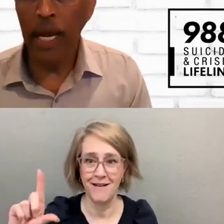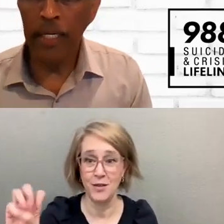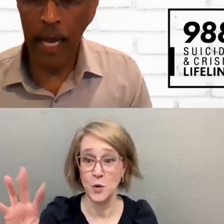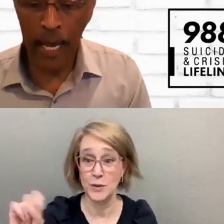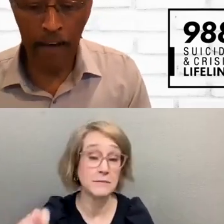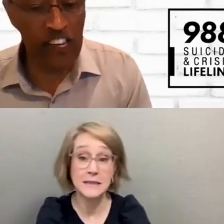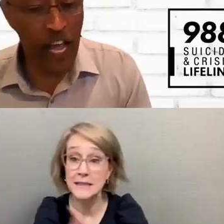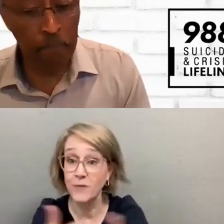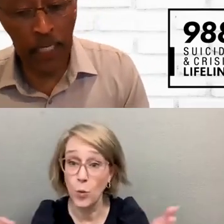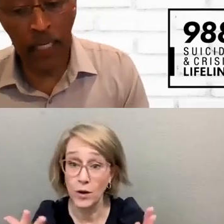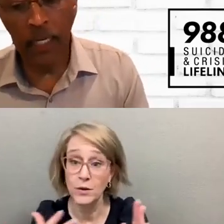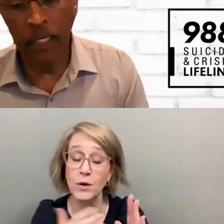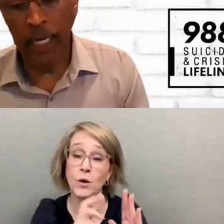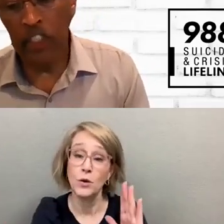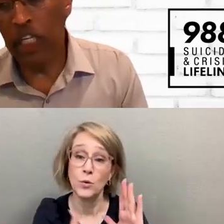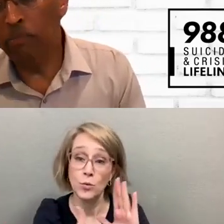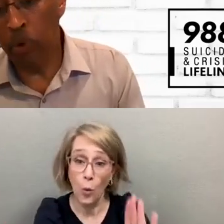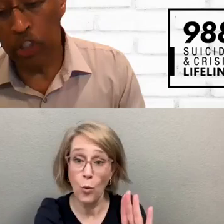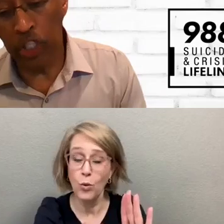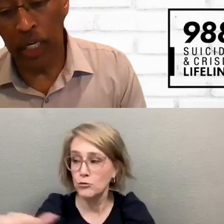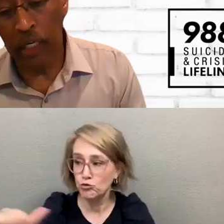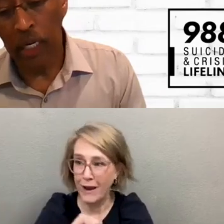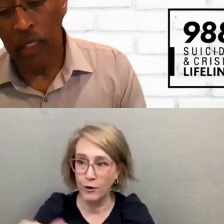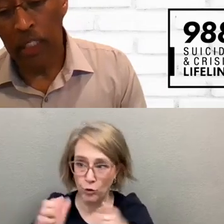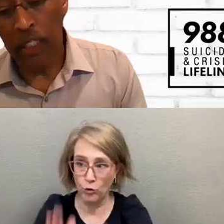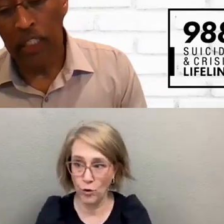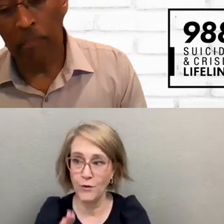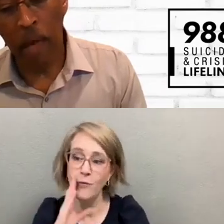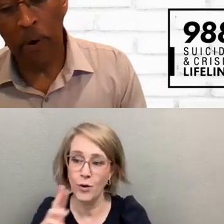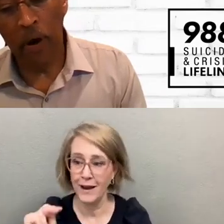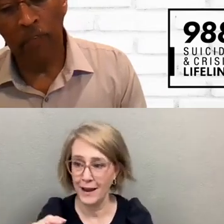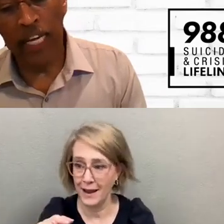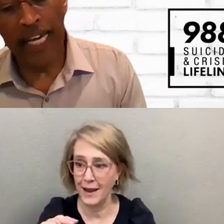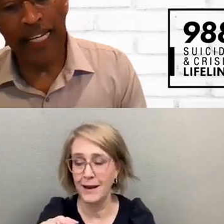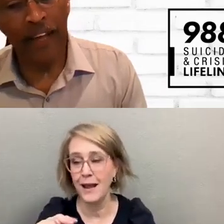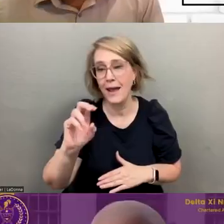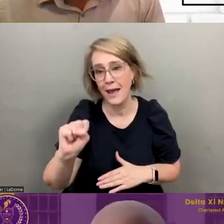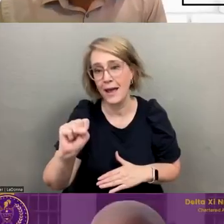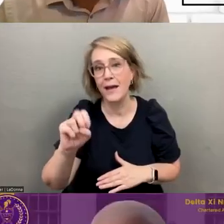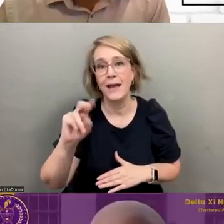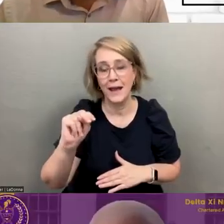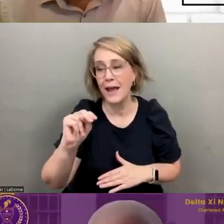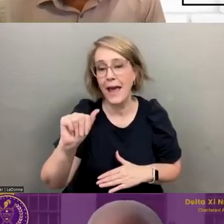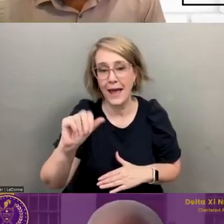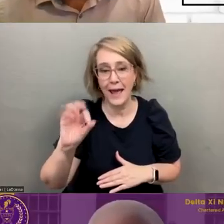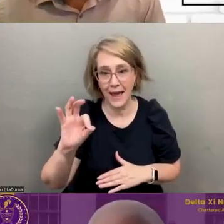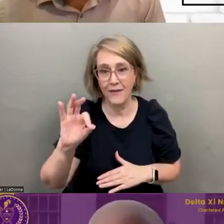trainer and AFSP NC board chair. He's a member of the